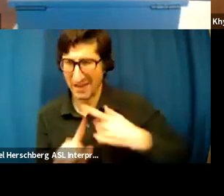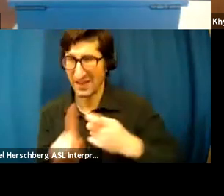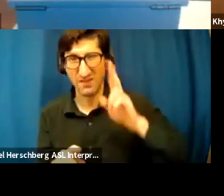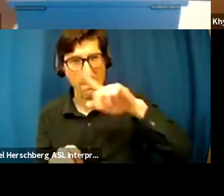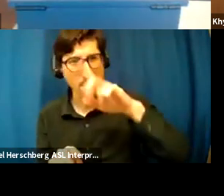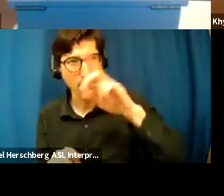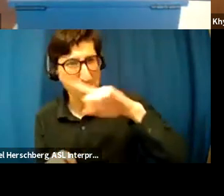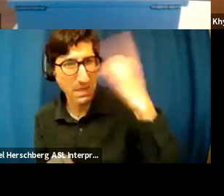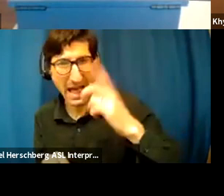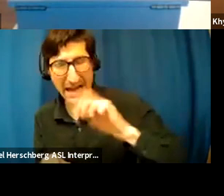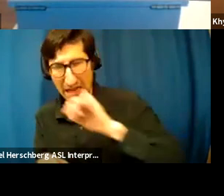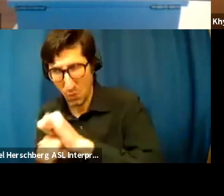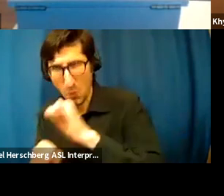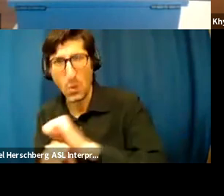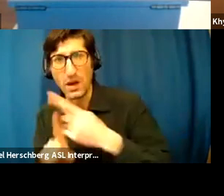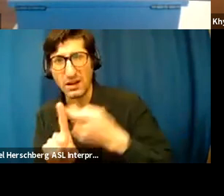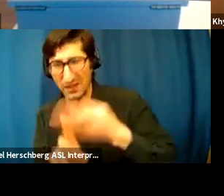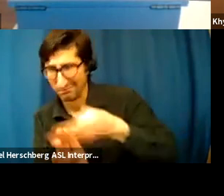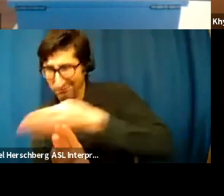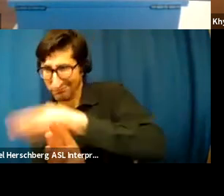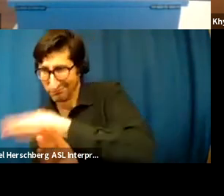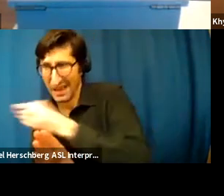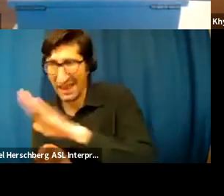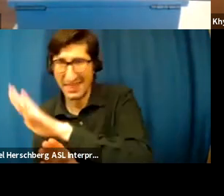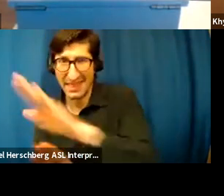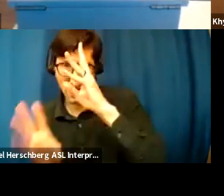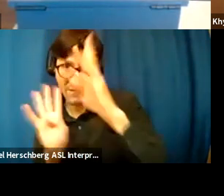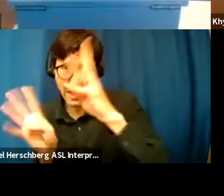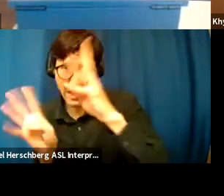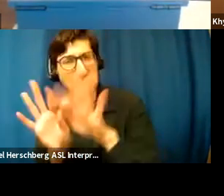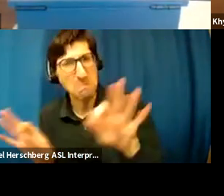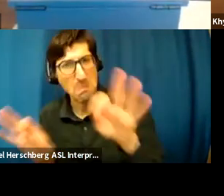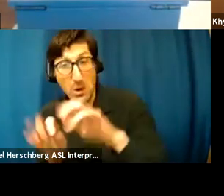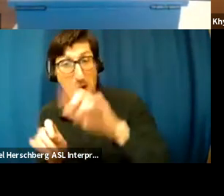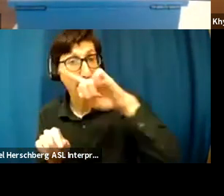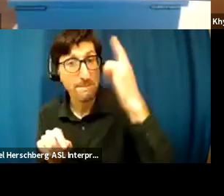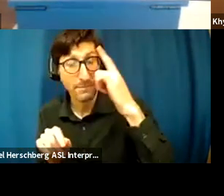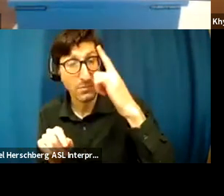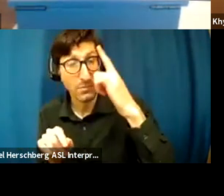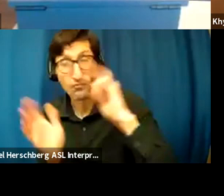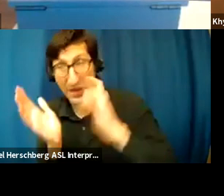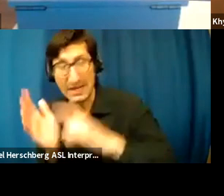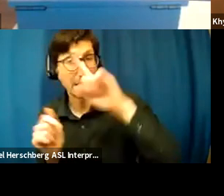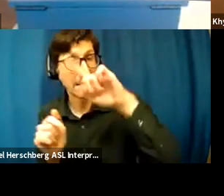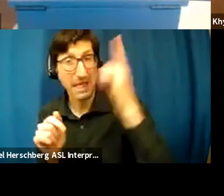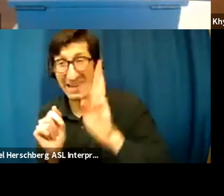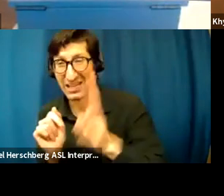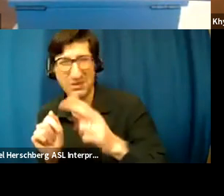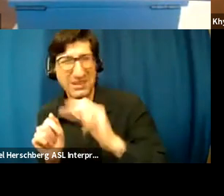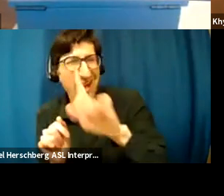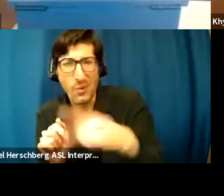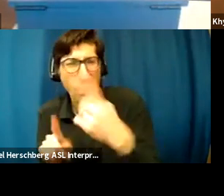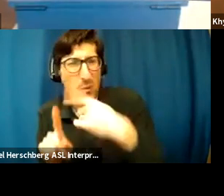Black labor and inventions. And it is time to acknowledge that Black history is not the flavor of the month or a series of